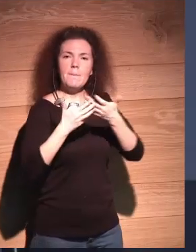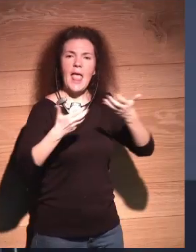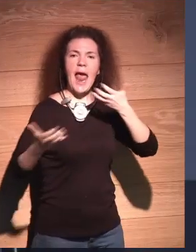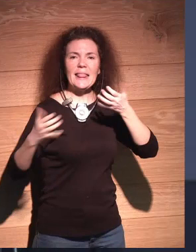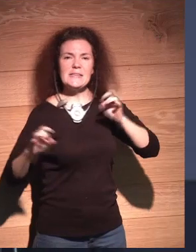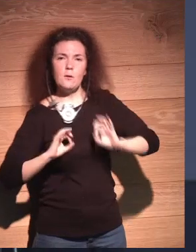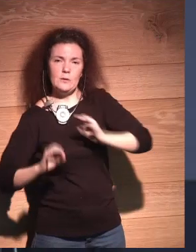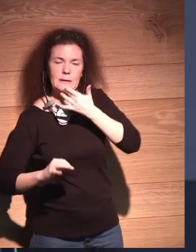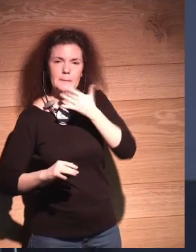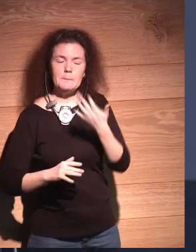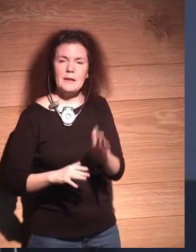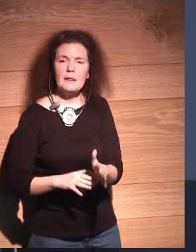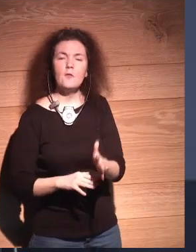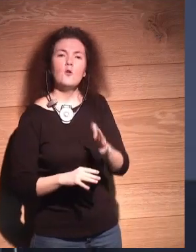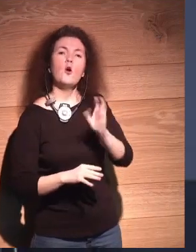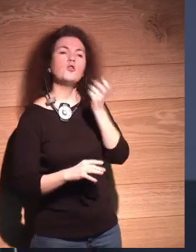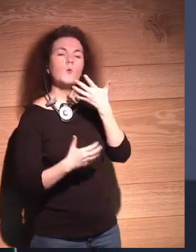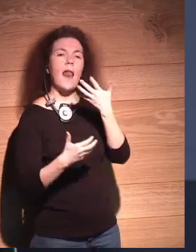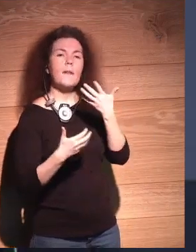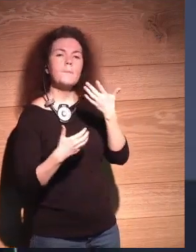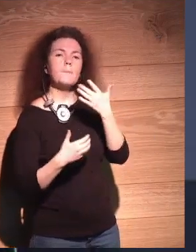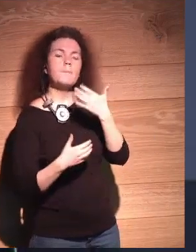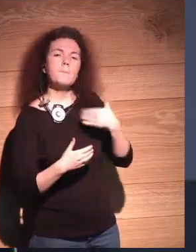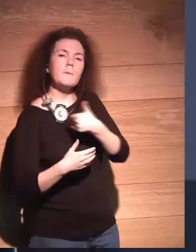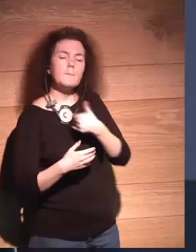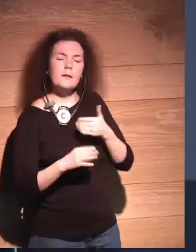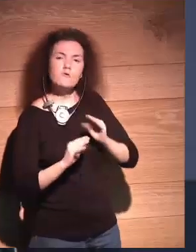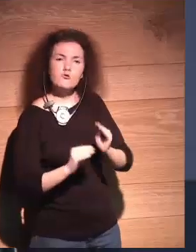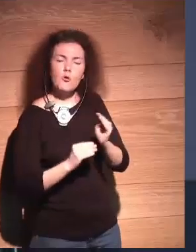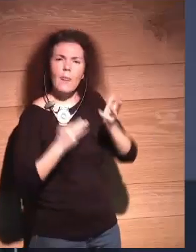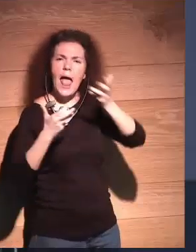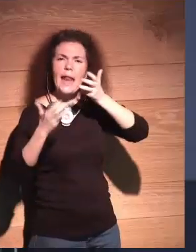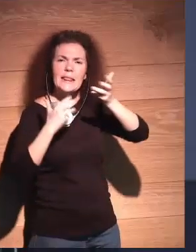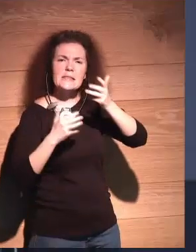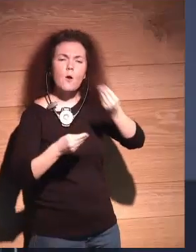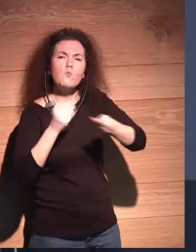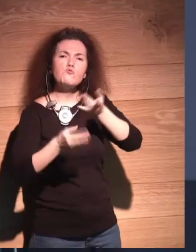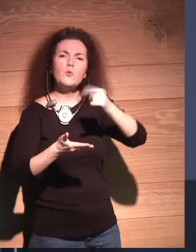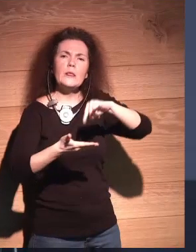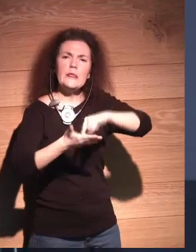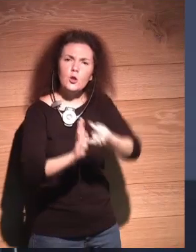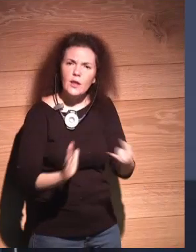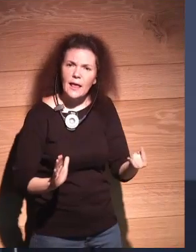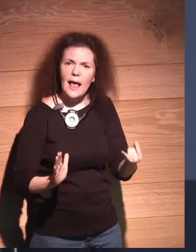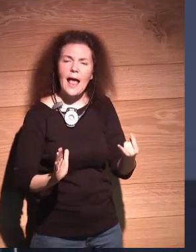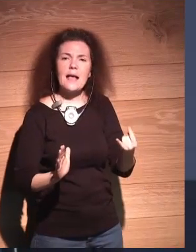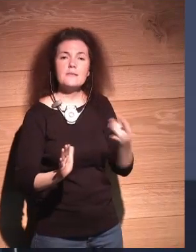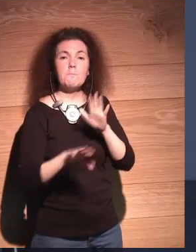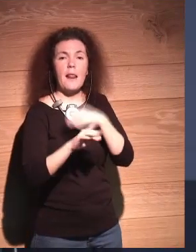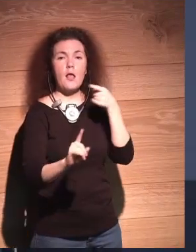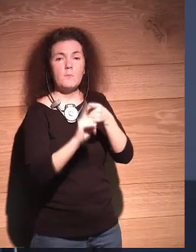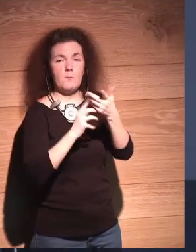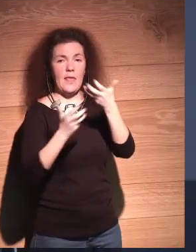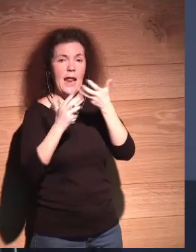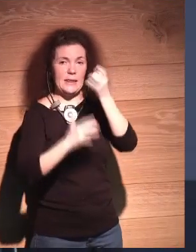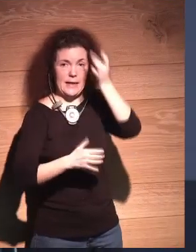music face. Some like her by her works of art